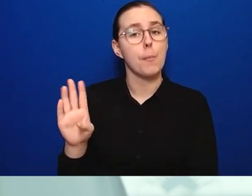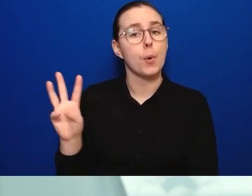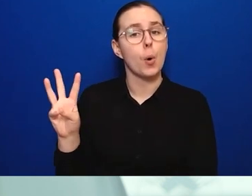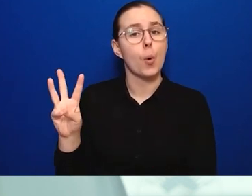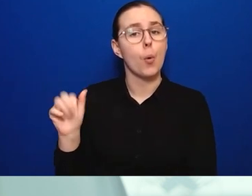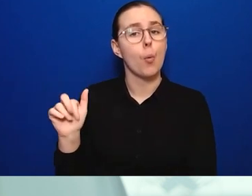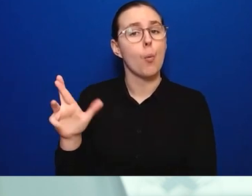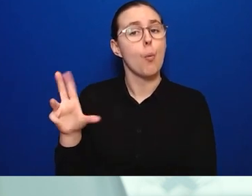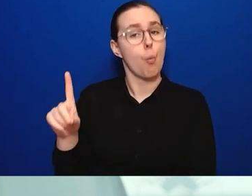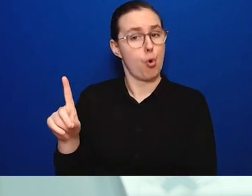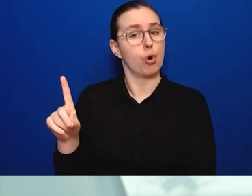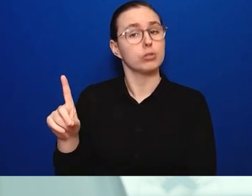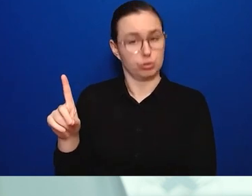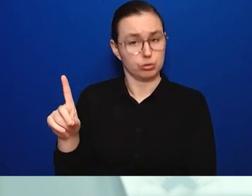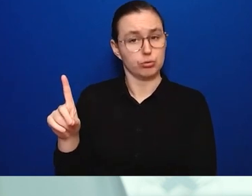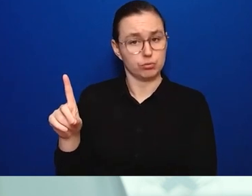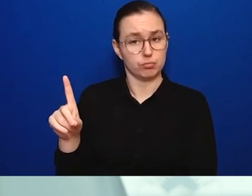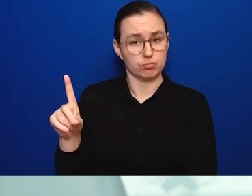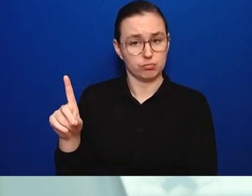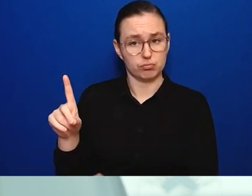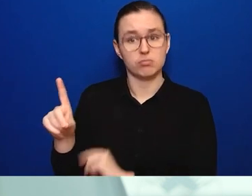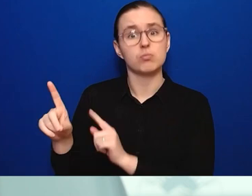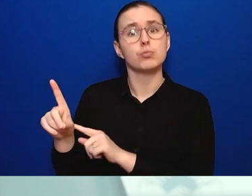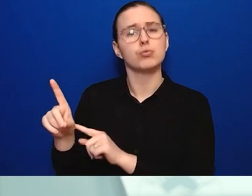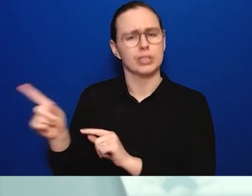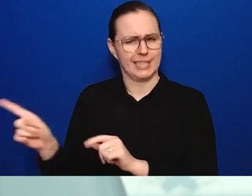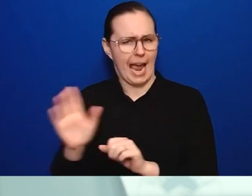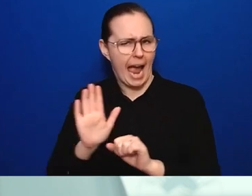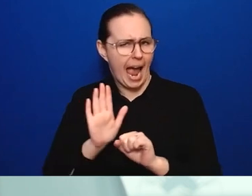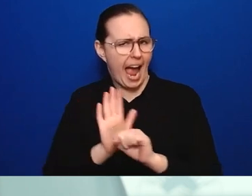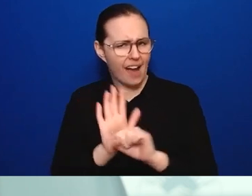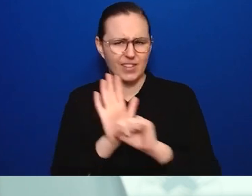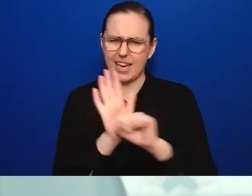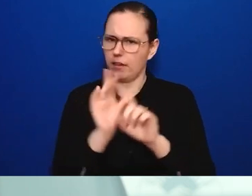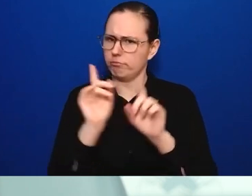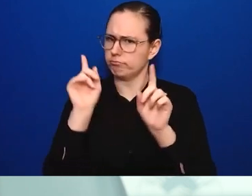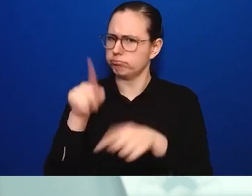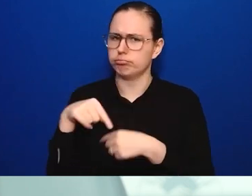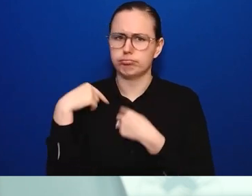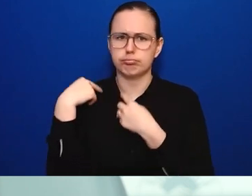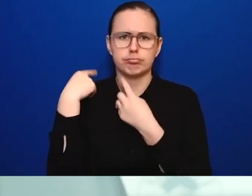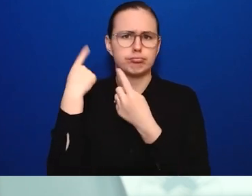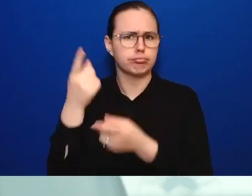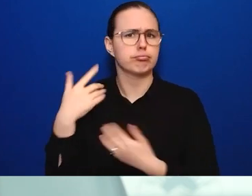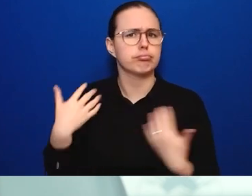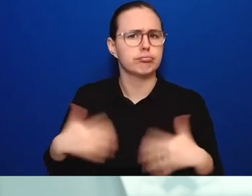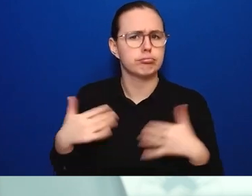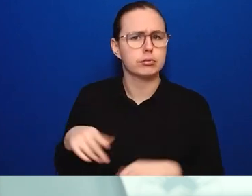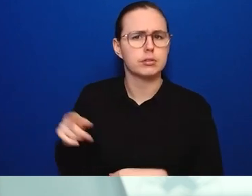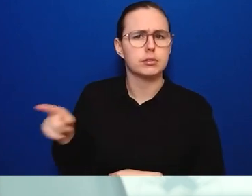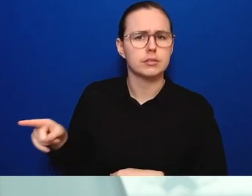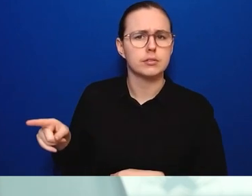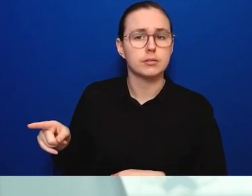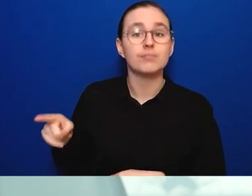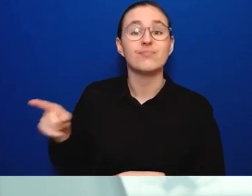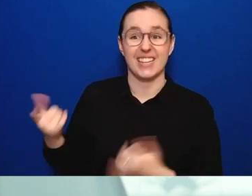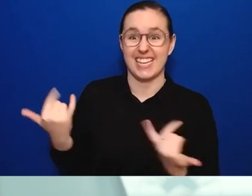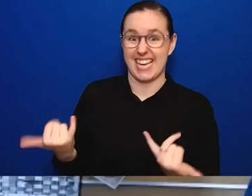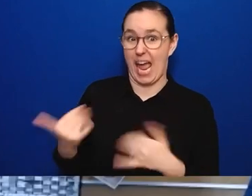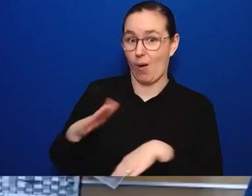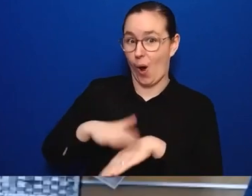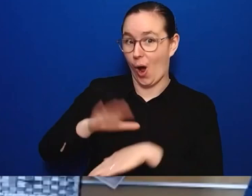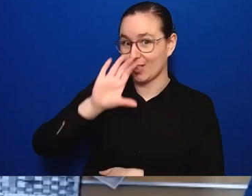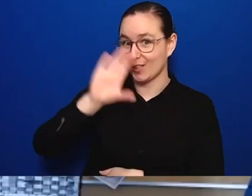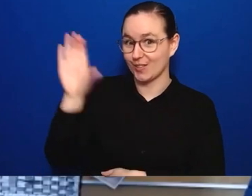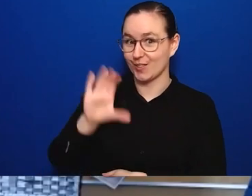for urban Aboriginal families. She is joining us virtually. Over to you, Barb, if all goes well with technology. Nice to see you.